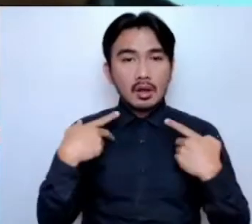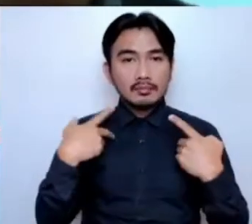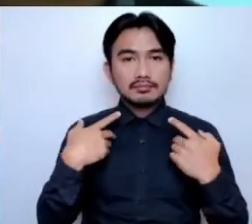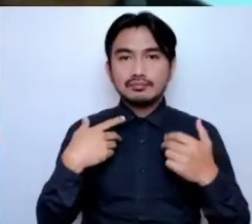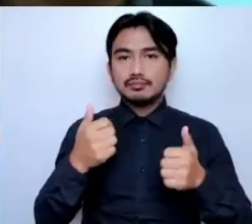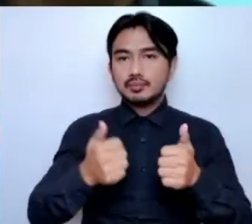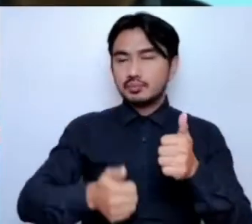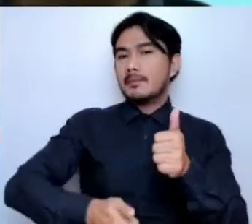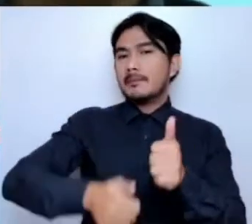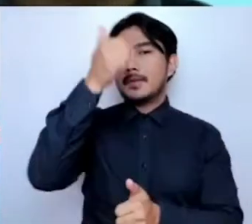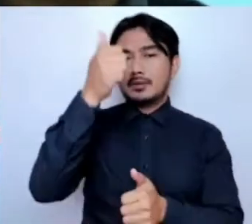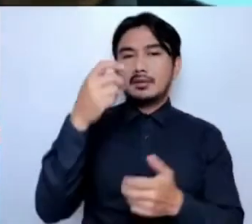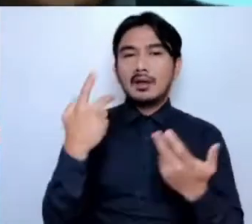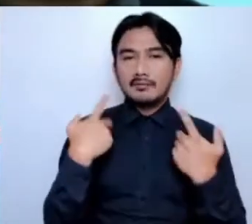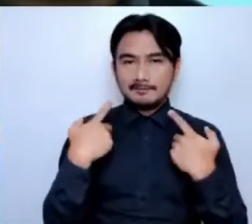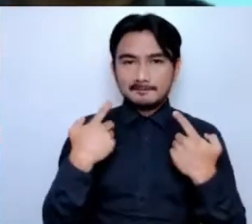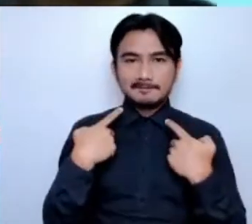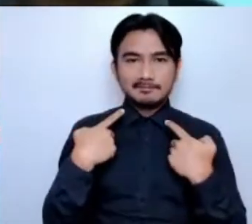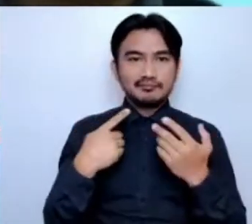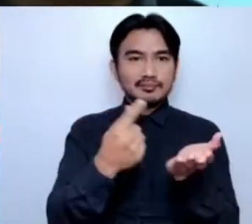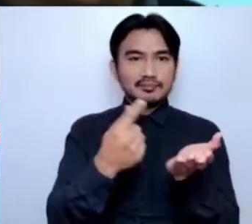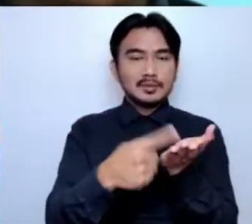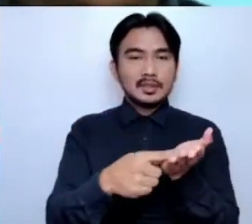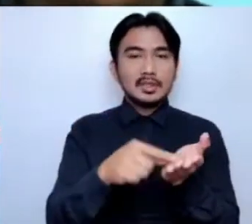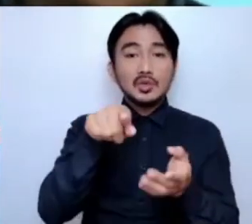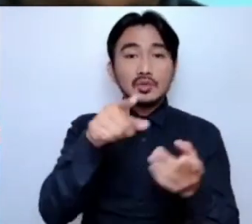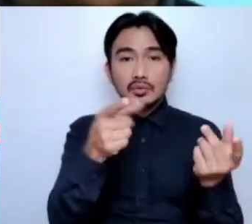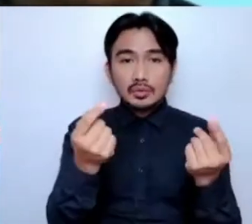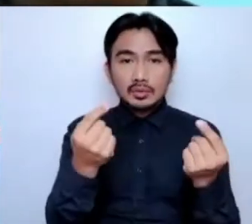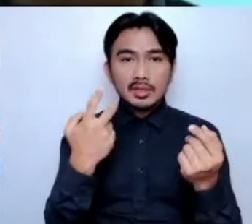you should be able to reflect on your